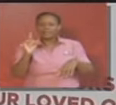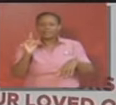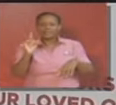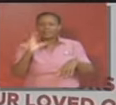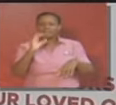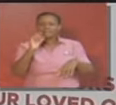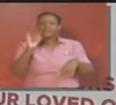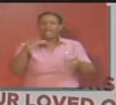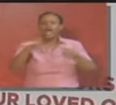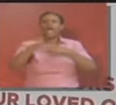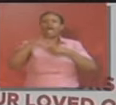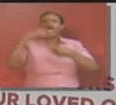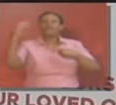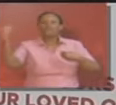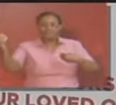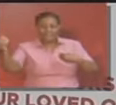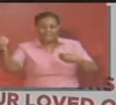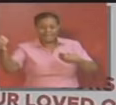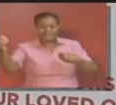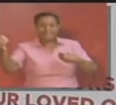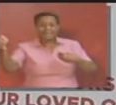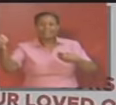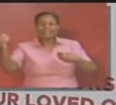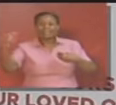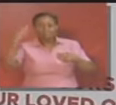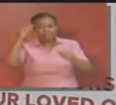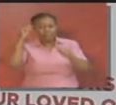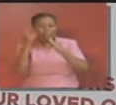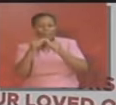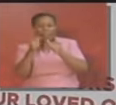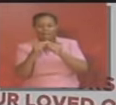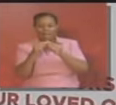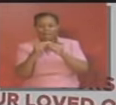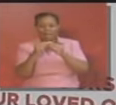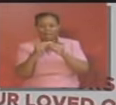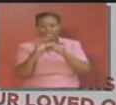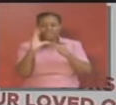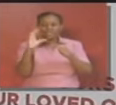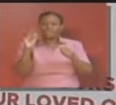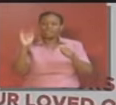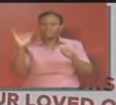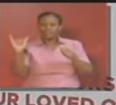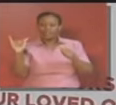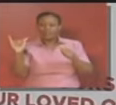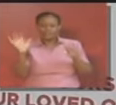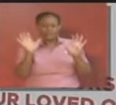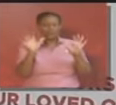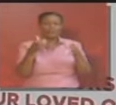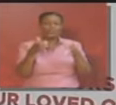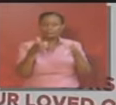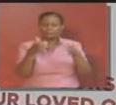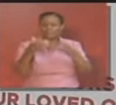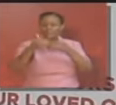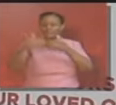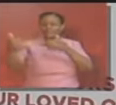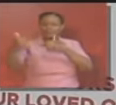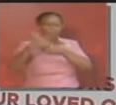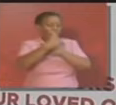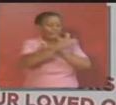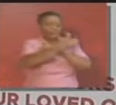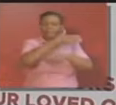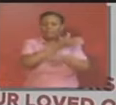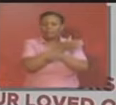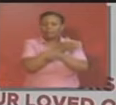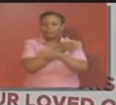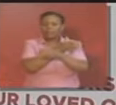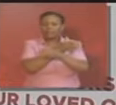is not in a dome. So what happens in County Caroni will affect other counties and affect the country. This person that was part of